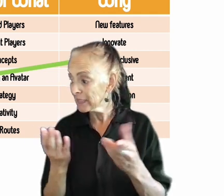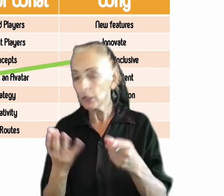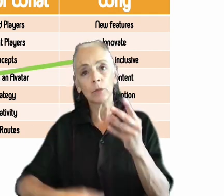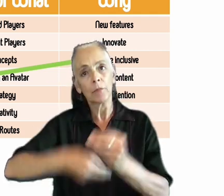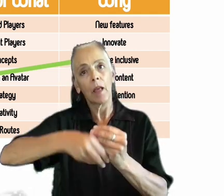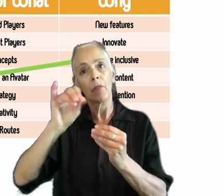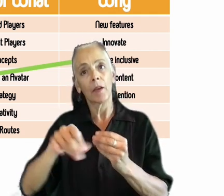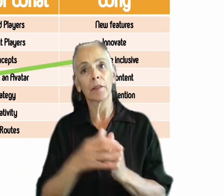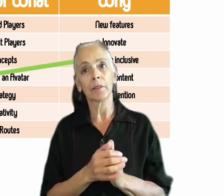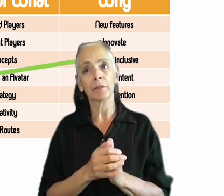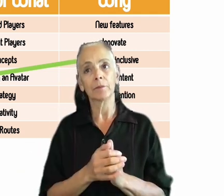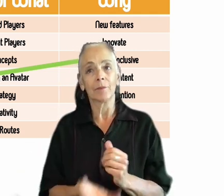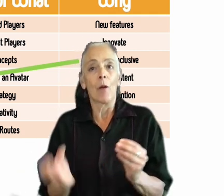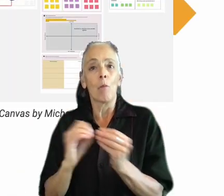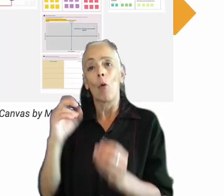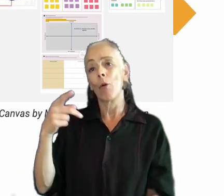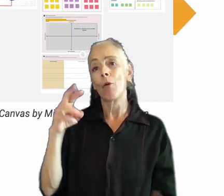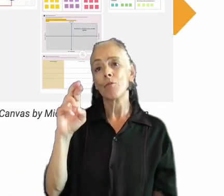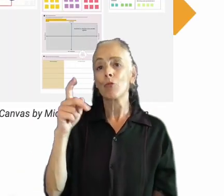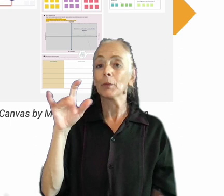need is more prepositions